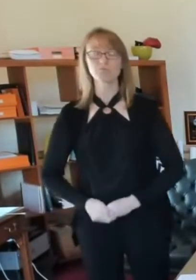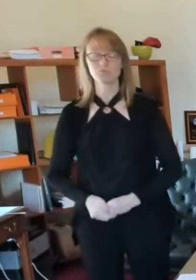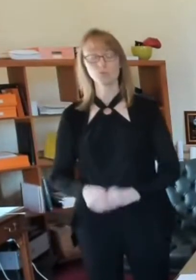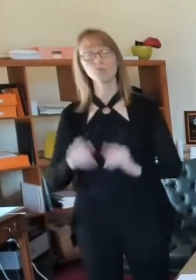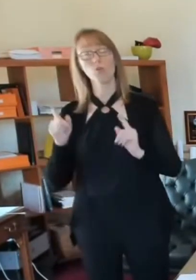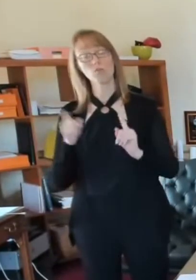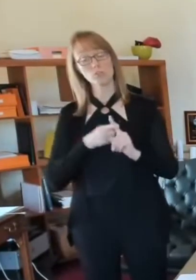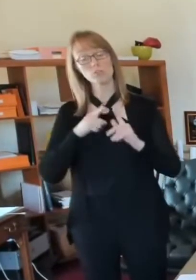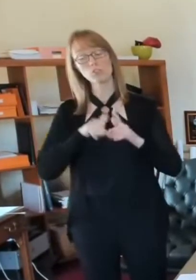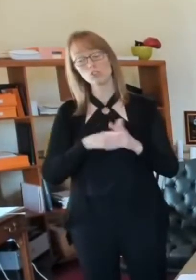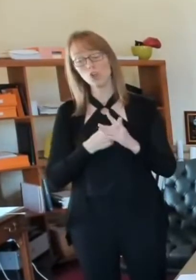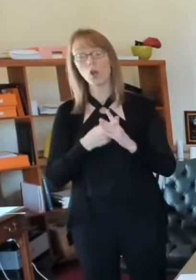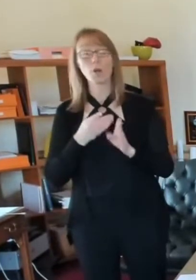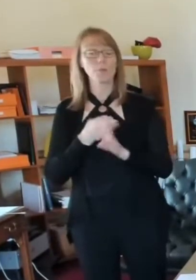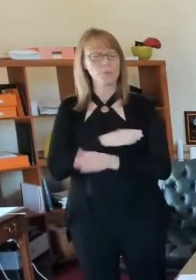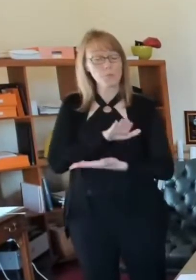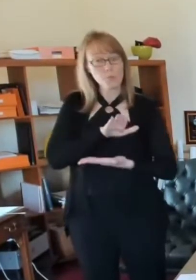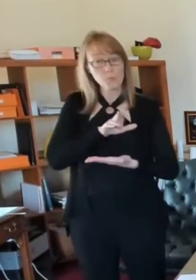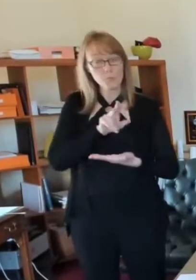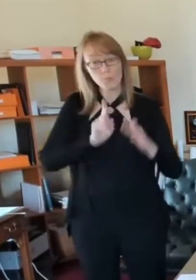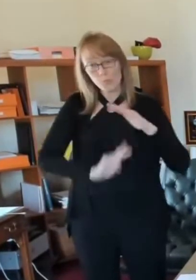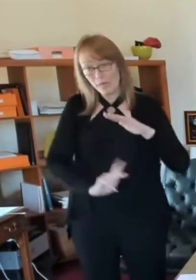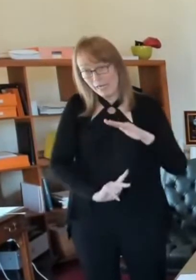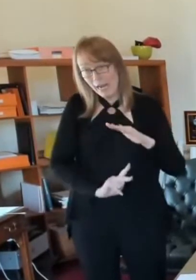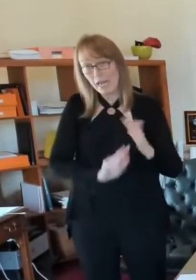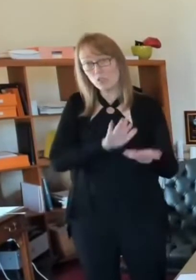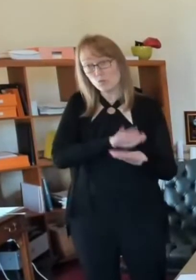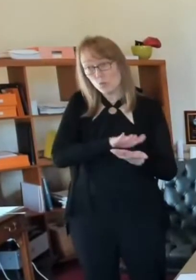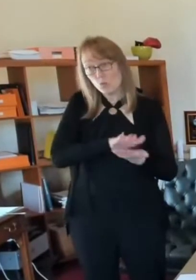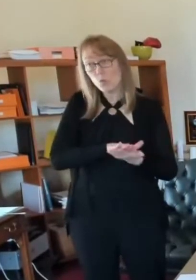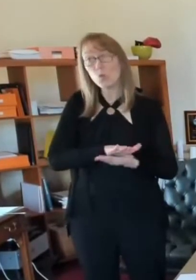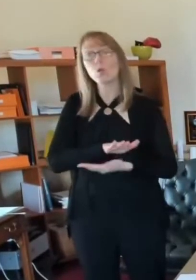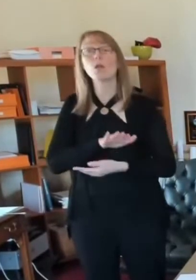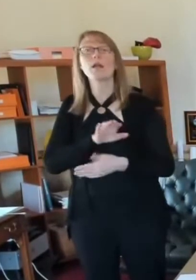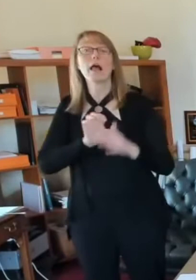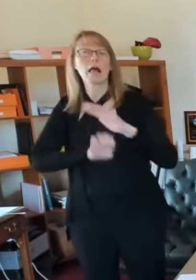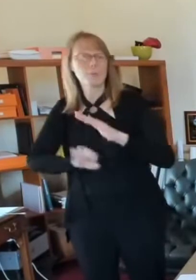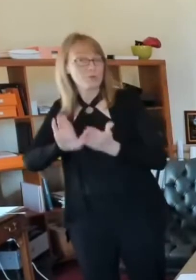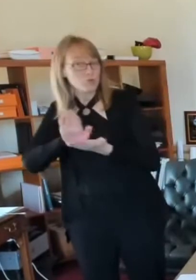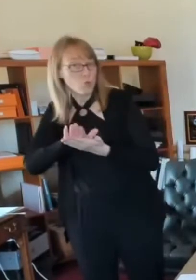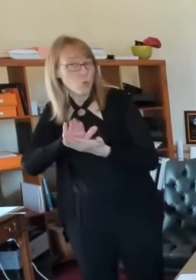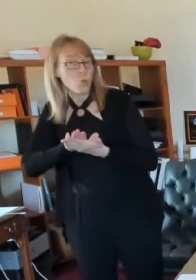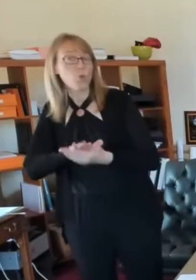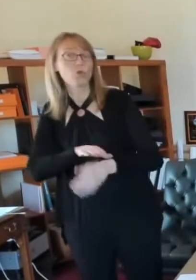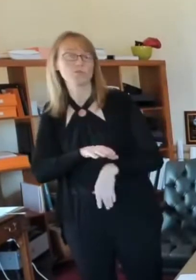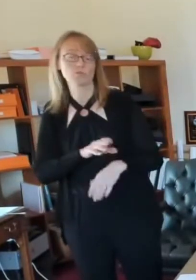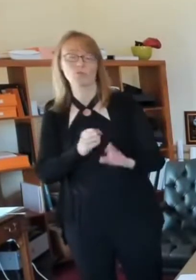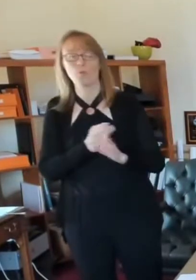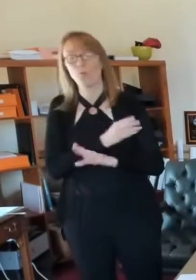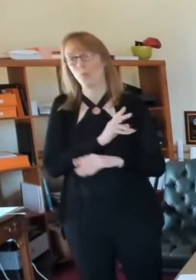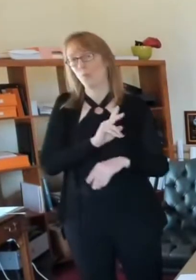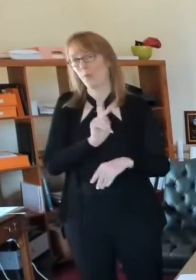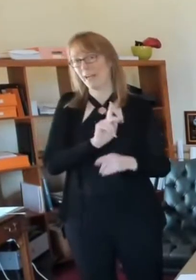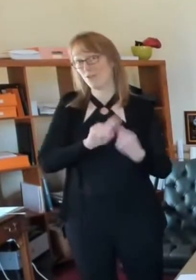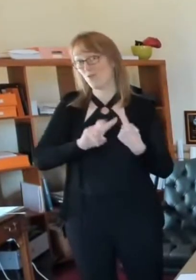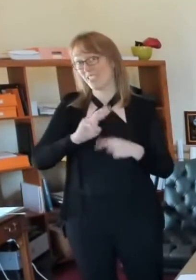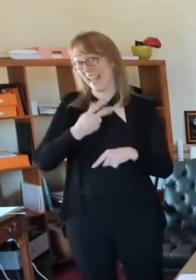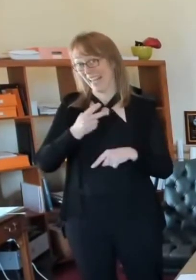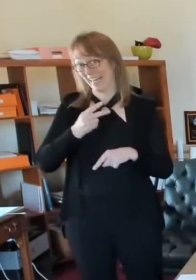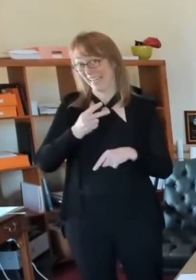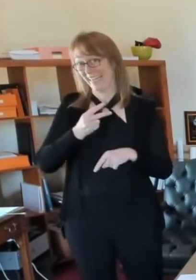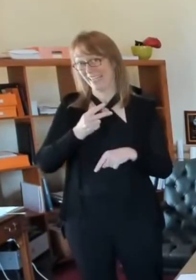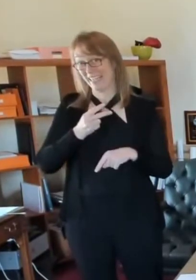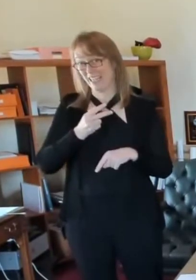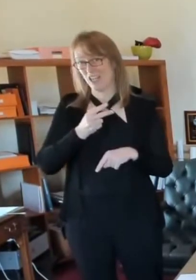young kids first, pre-kindergarten through second grade, starting next Monday, and